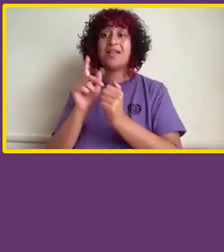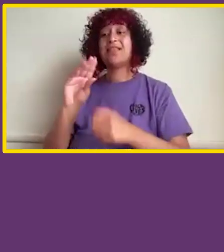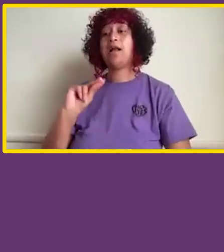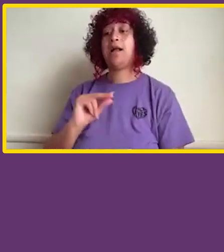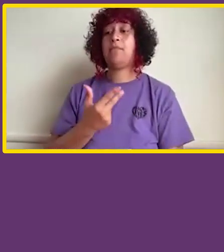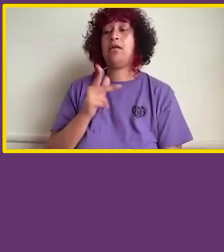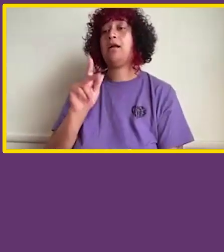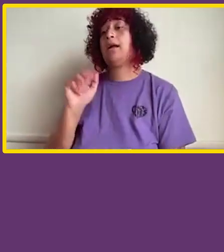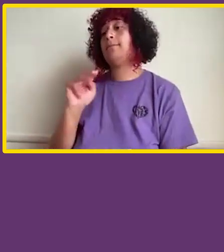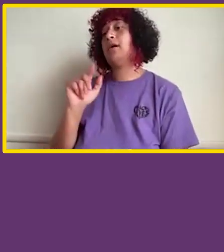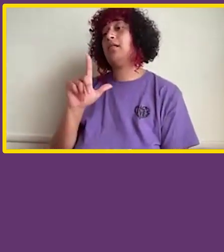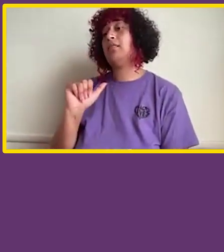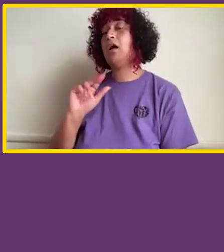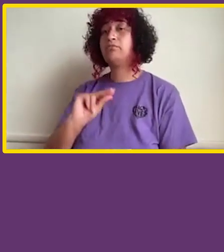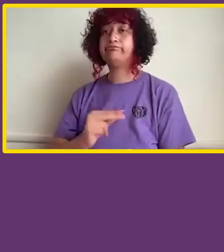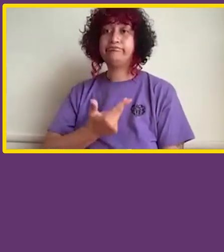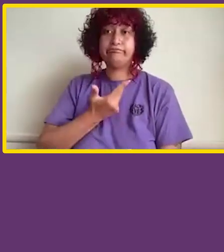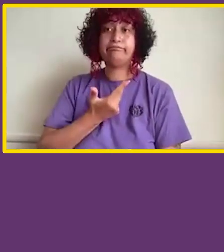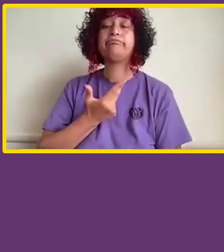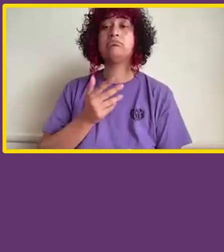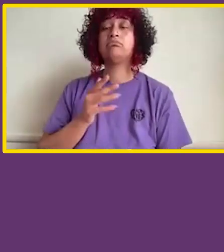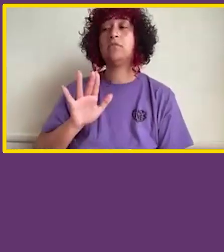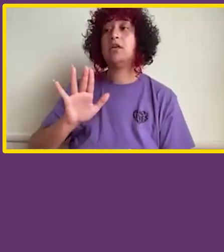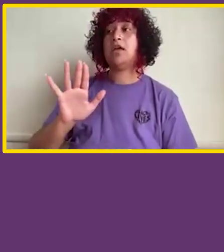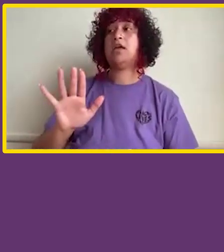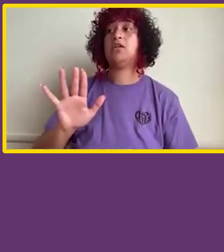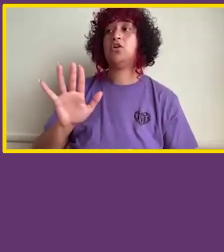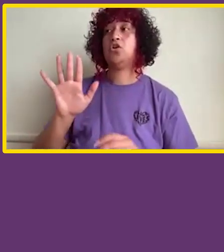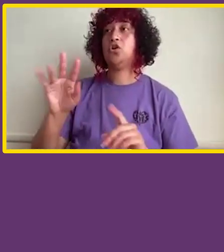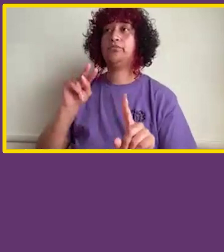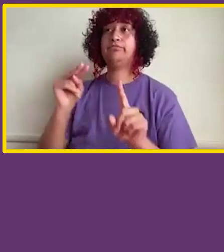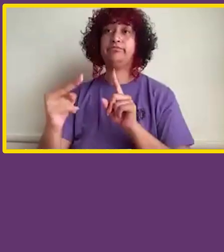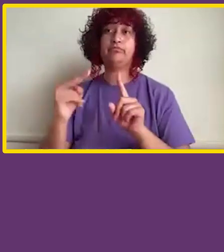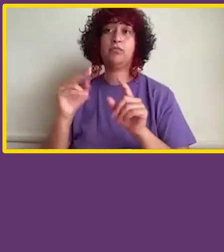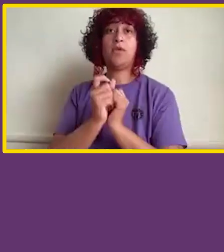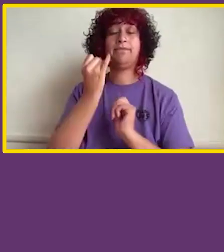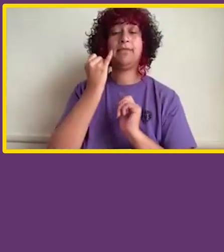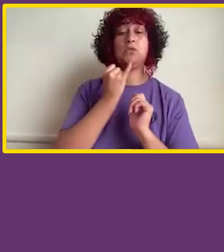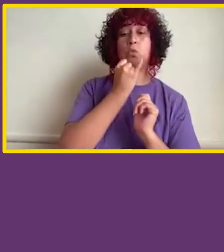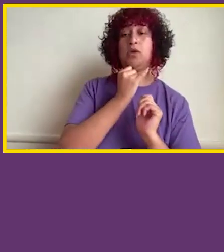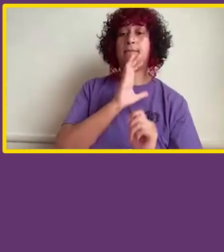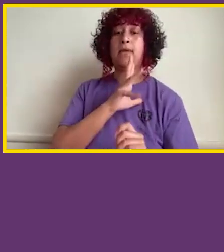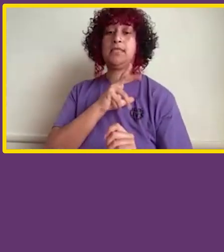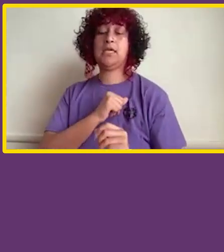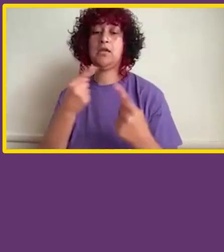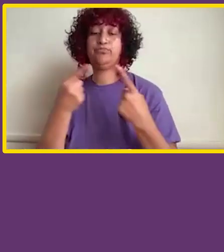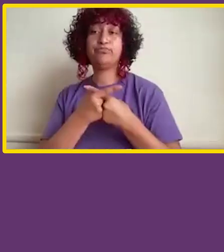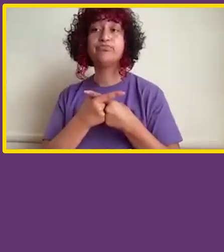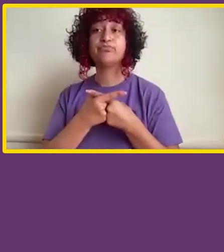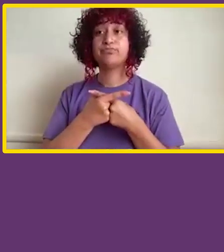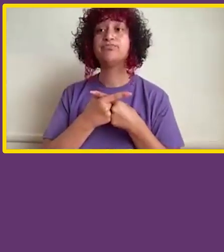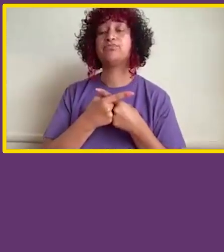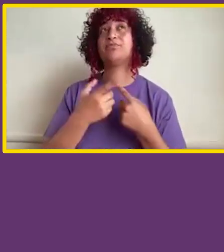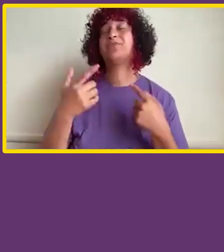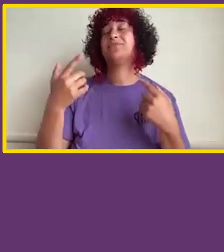Harris and the positionality around the Israel-Palestine conflict. And what I